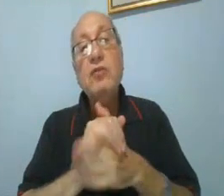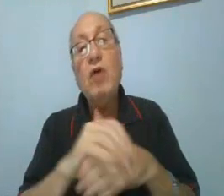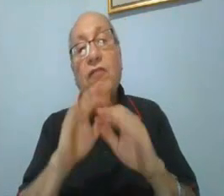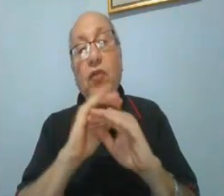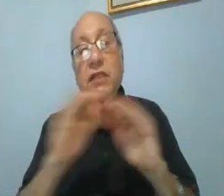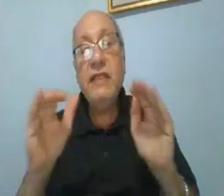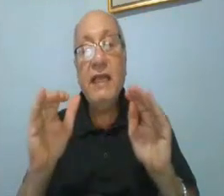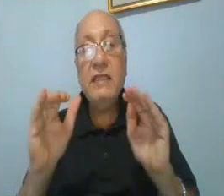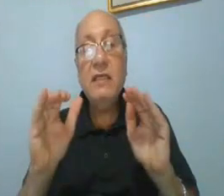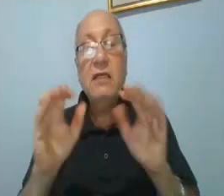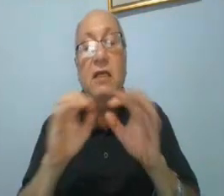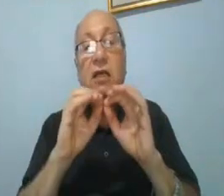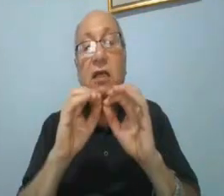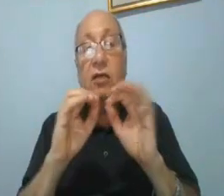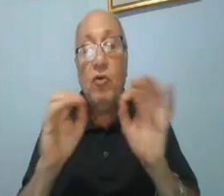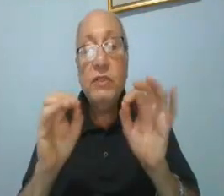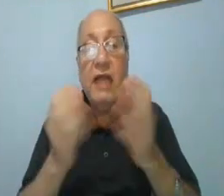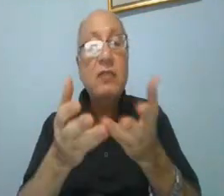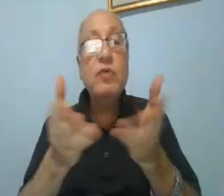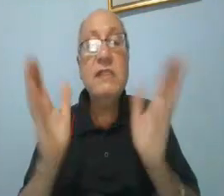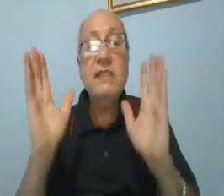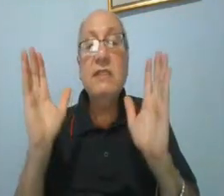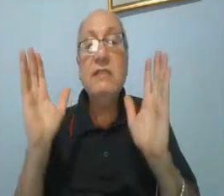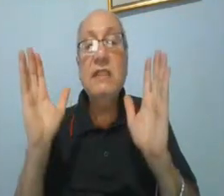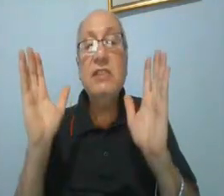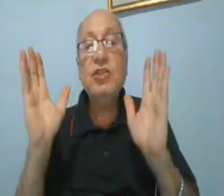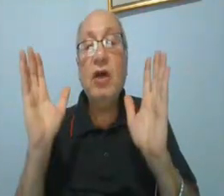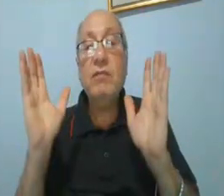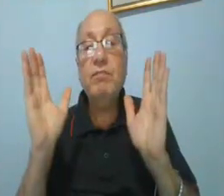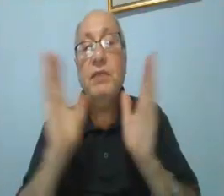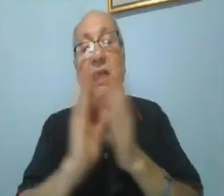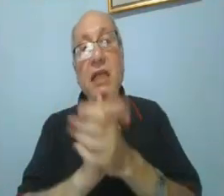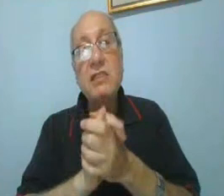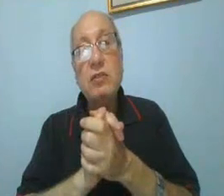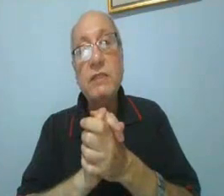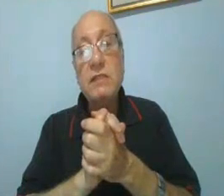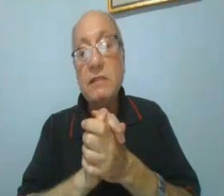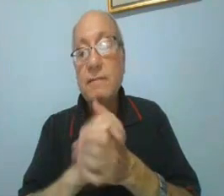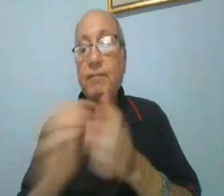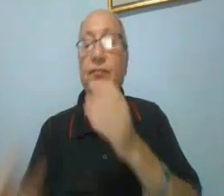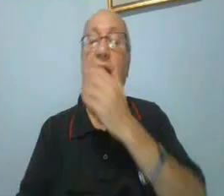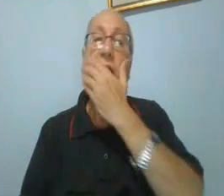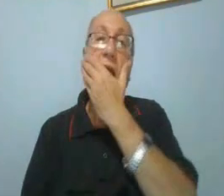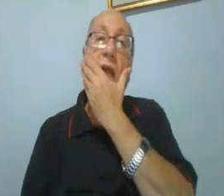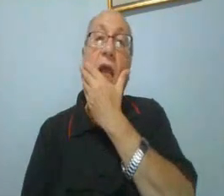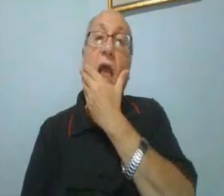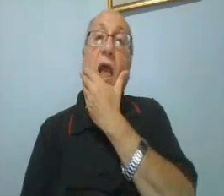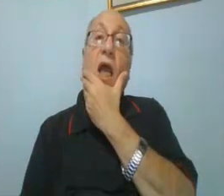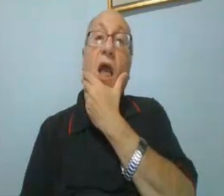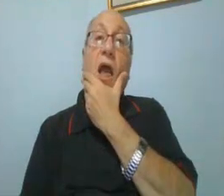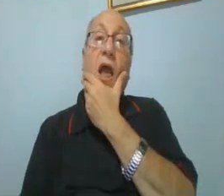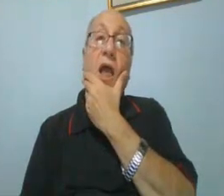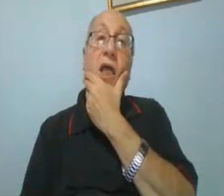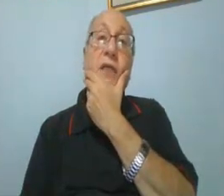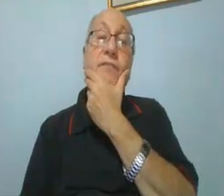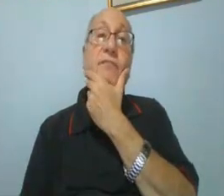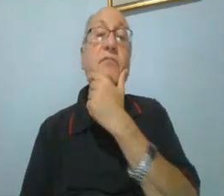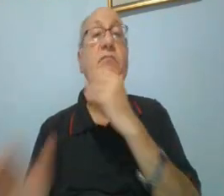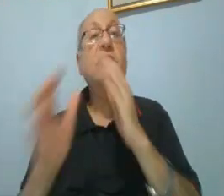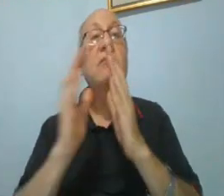Okay, to avoid any contact with these sharp instruments.